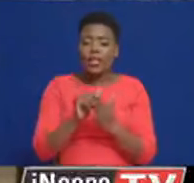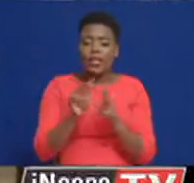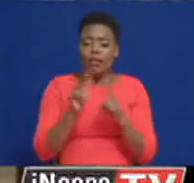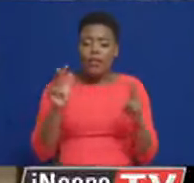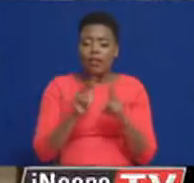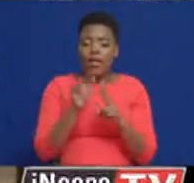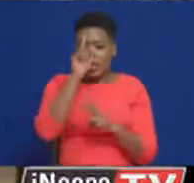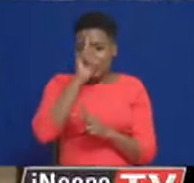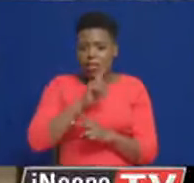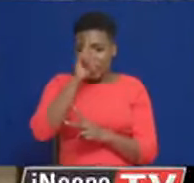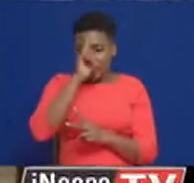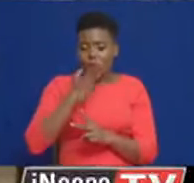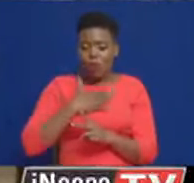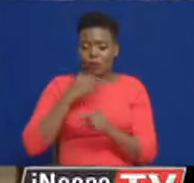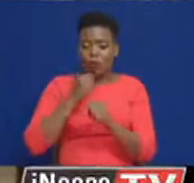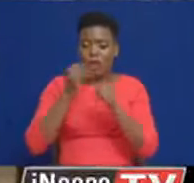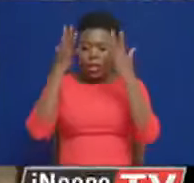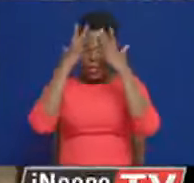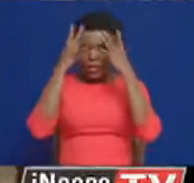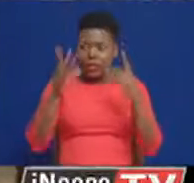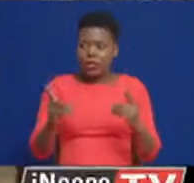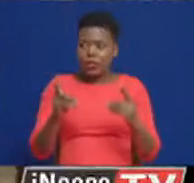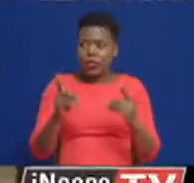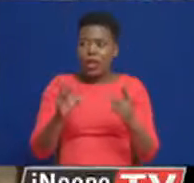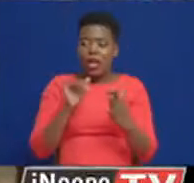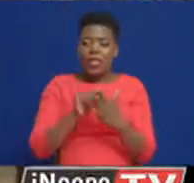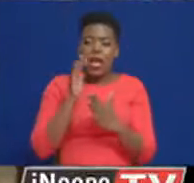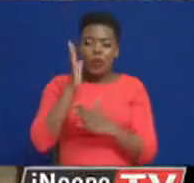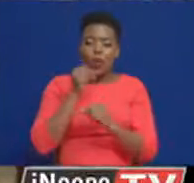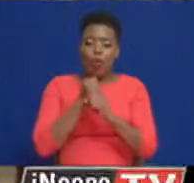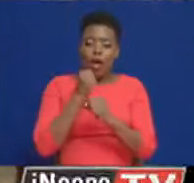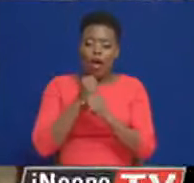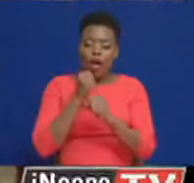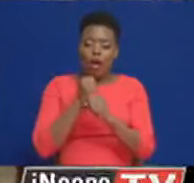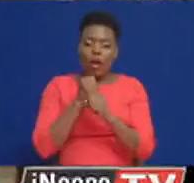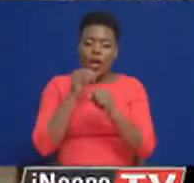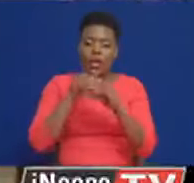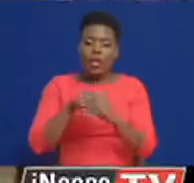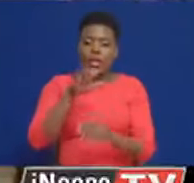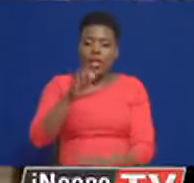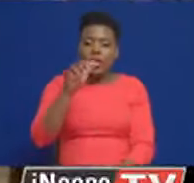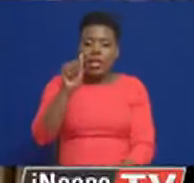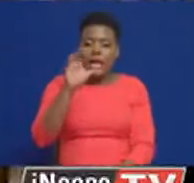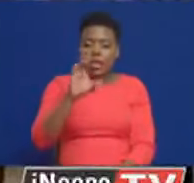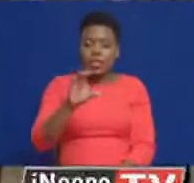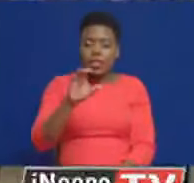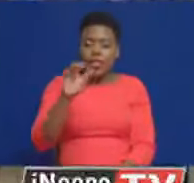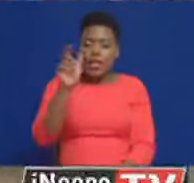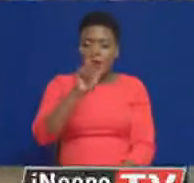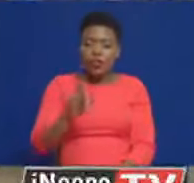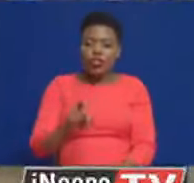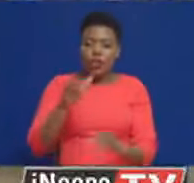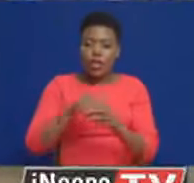about is we need to make decisions cognizant that we operate in around EAC region, around